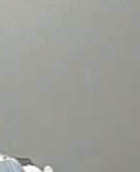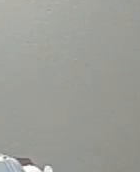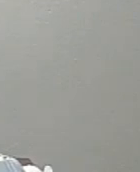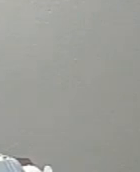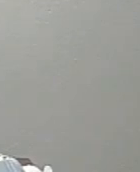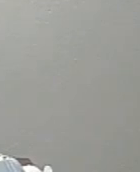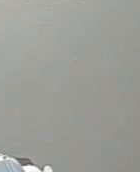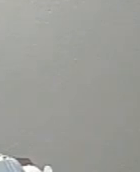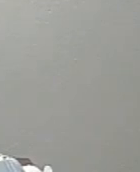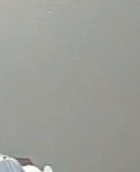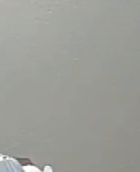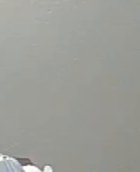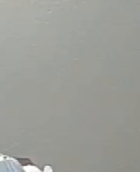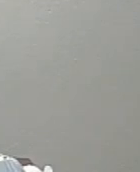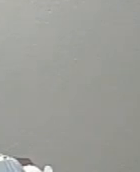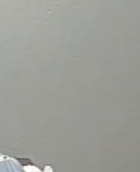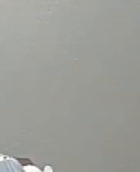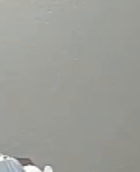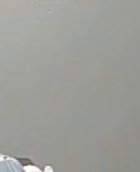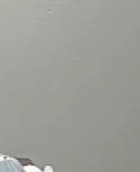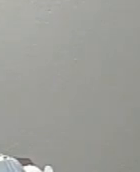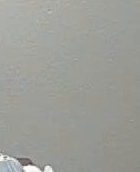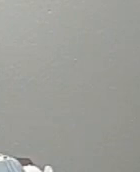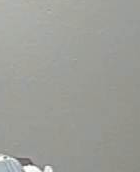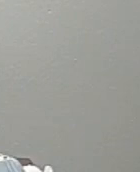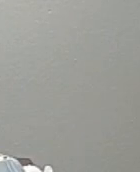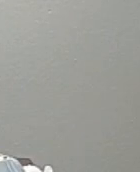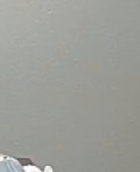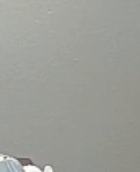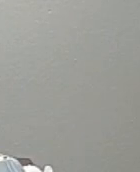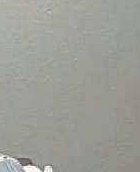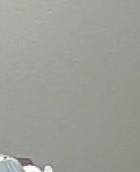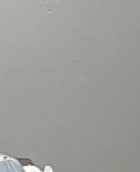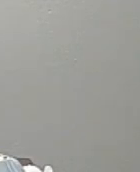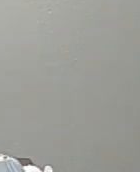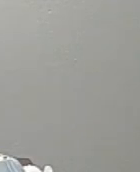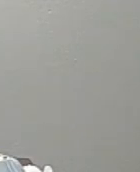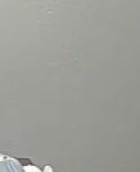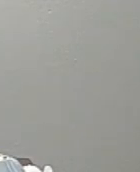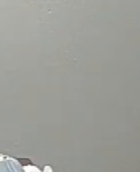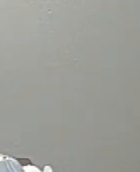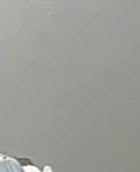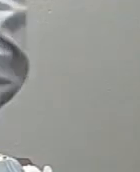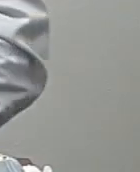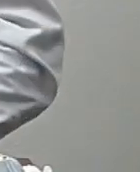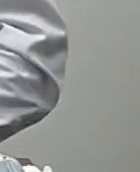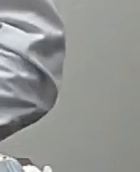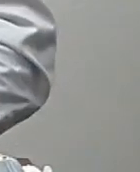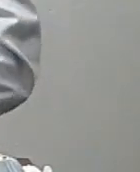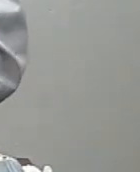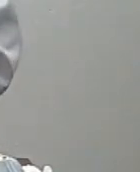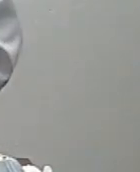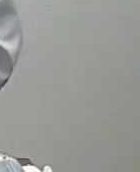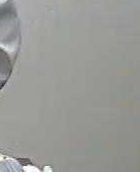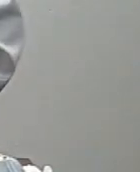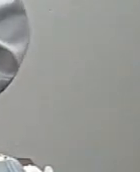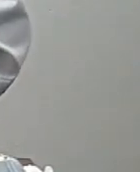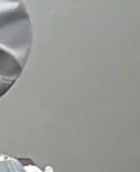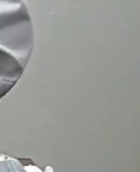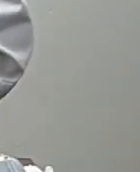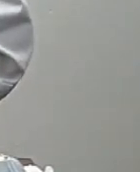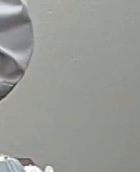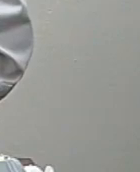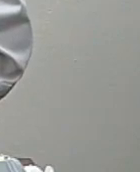consolations, and the gifts of the Holy Spirit could be upon us now and forever. Amen. The brothers may be